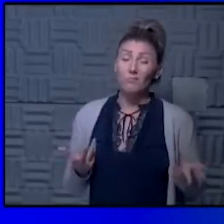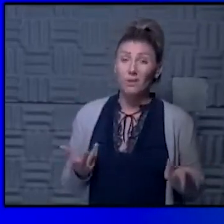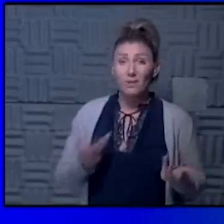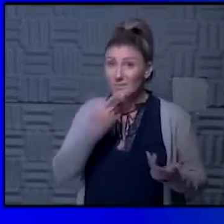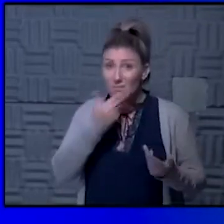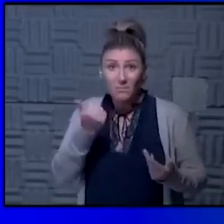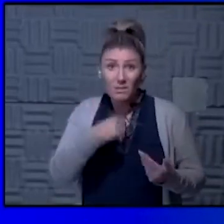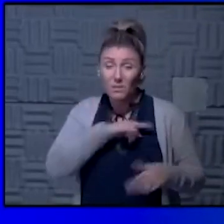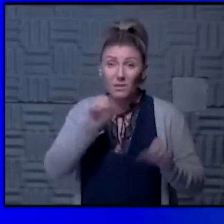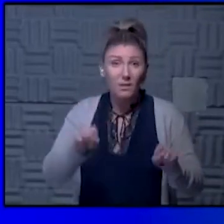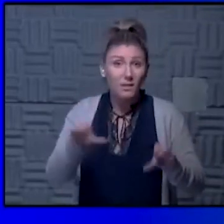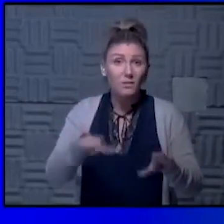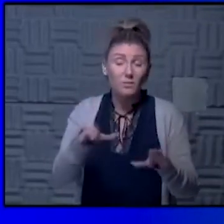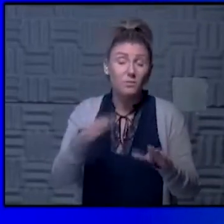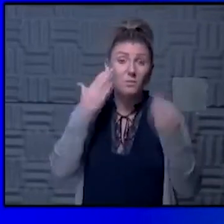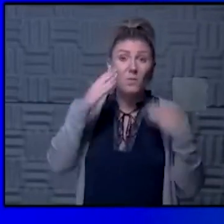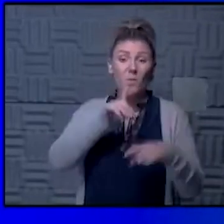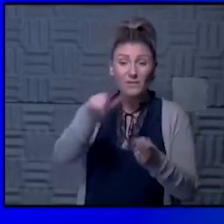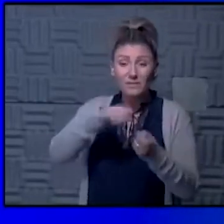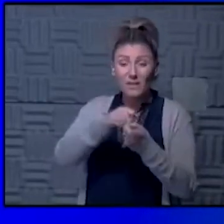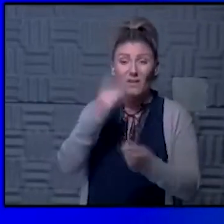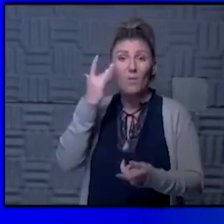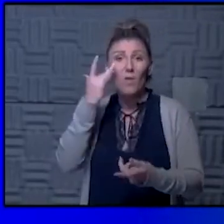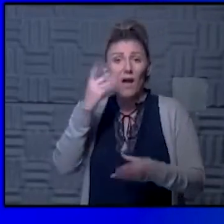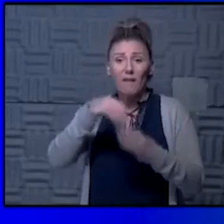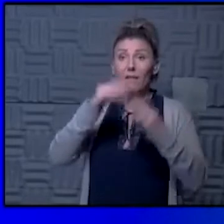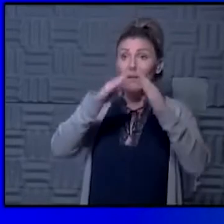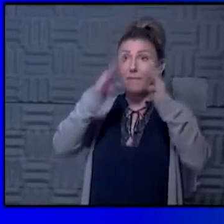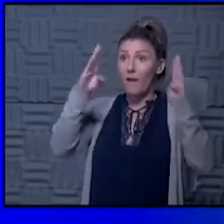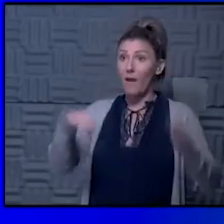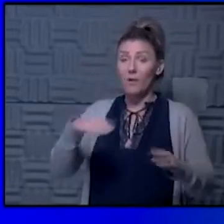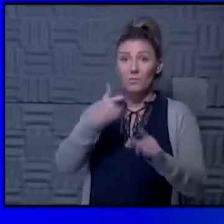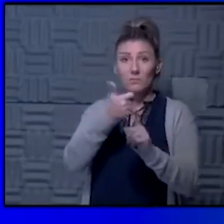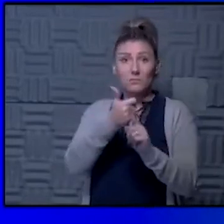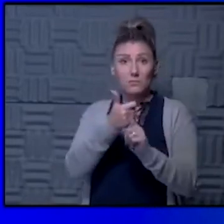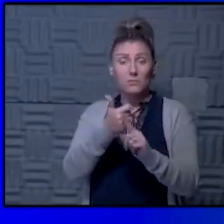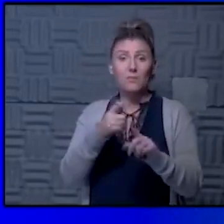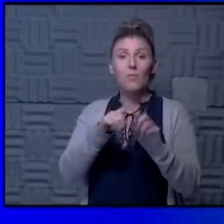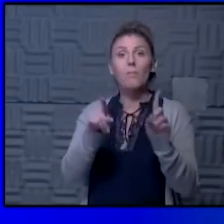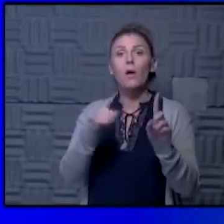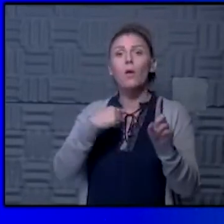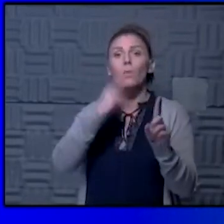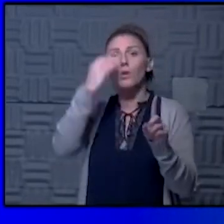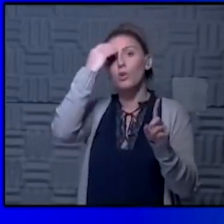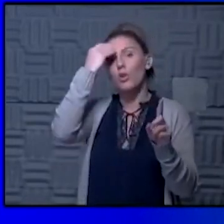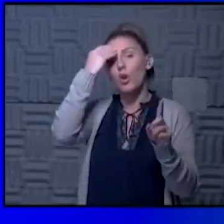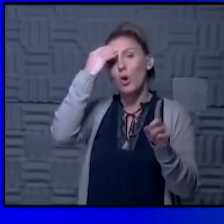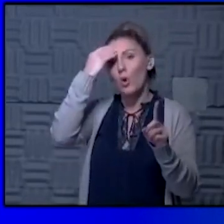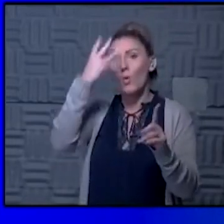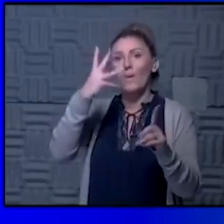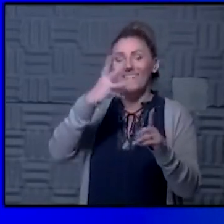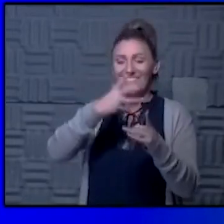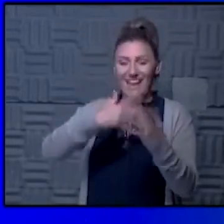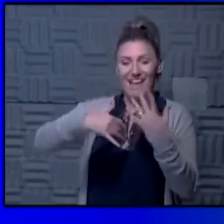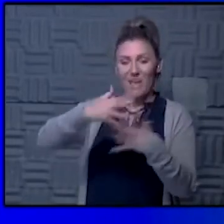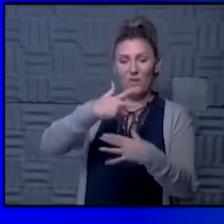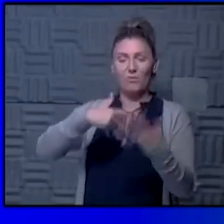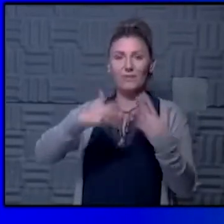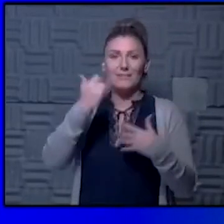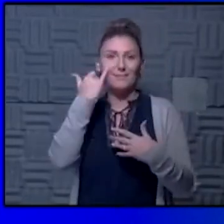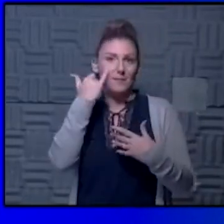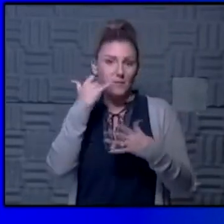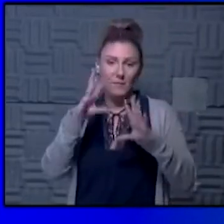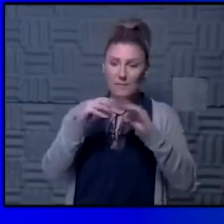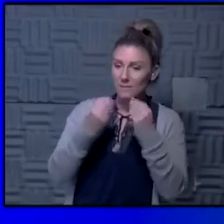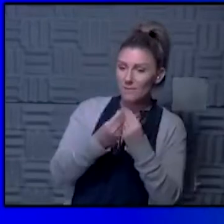the best we can do. We don't know exactly why in the household itself, but certainly we know that gatherings, whether that be